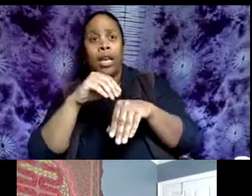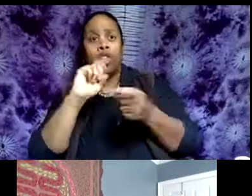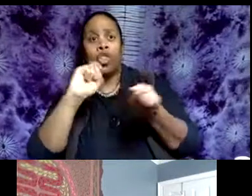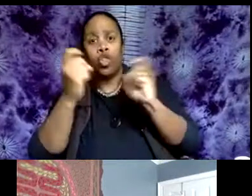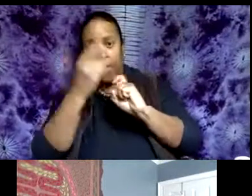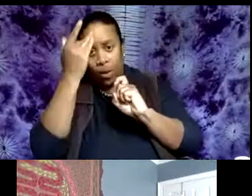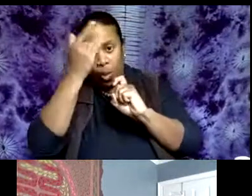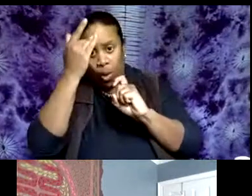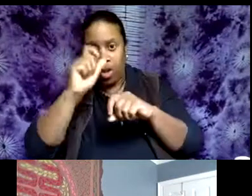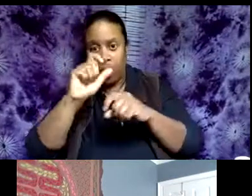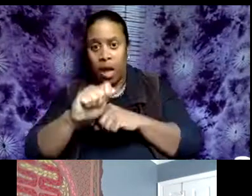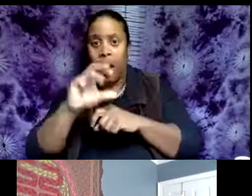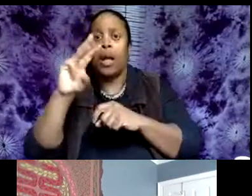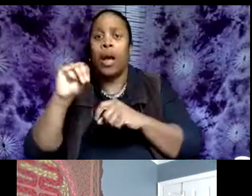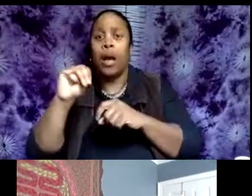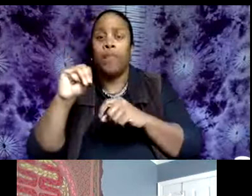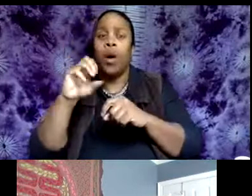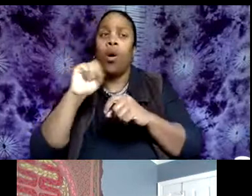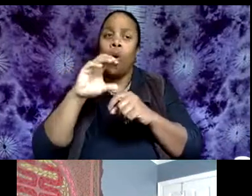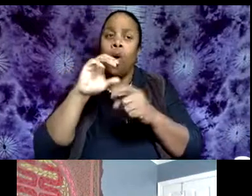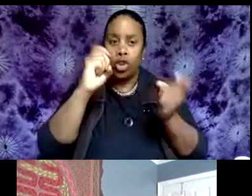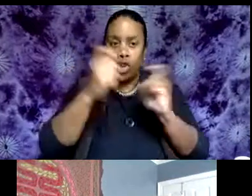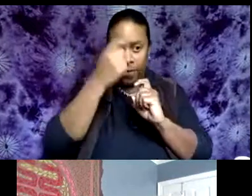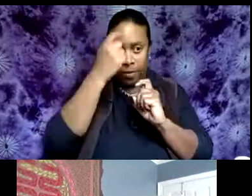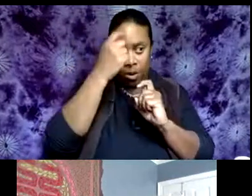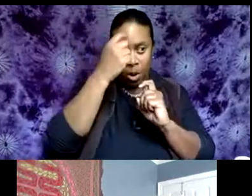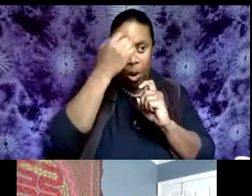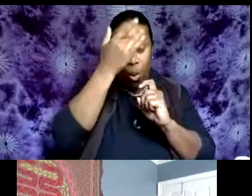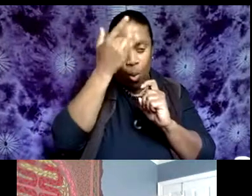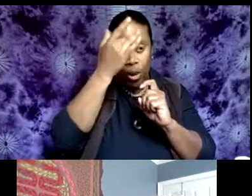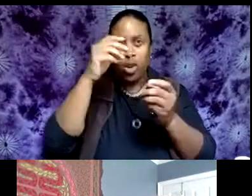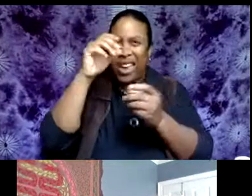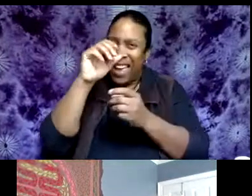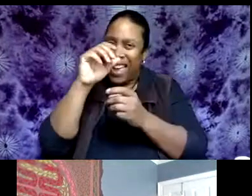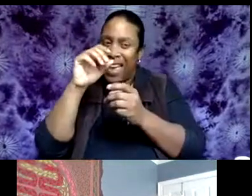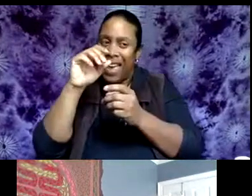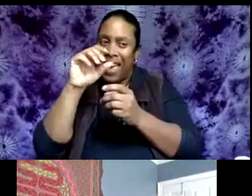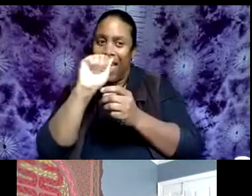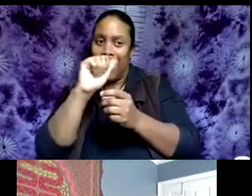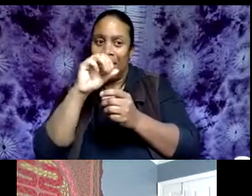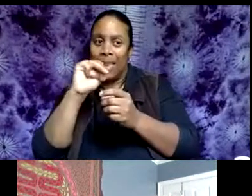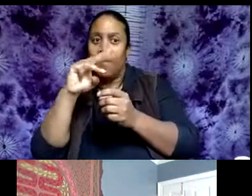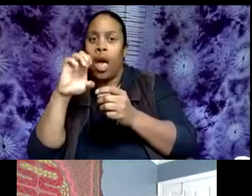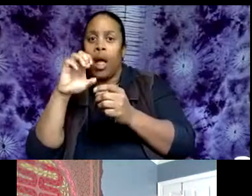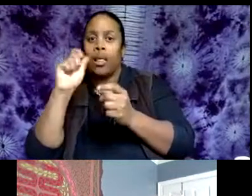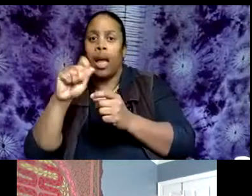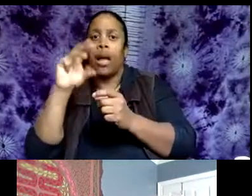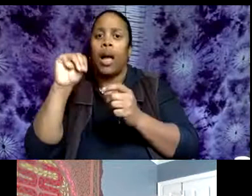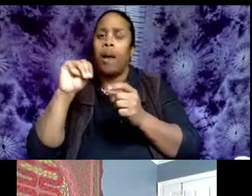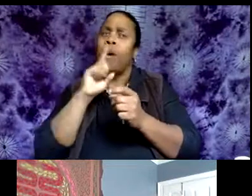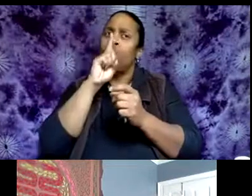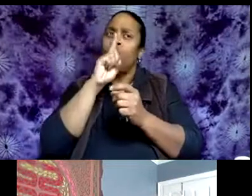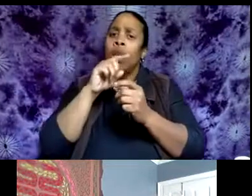theshiftwitch.com or theshiftwitch@gmail.com if you would like to email me directly. I'm really glad you're all here tonight. I really look